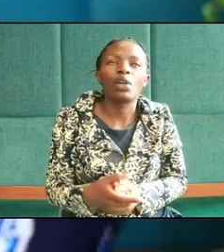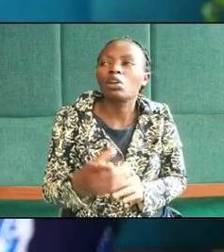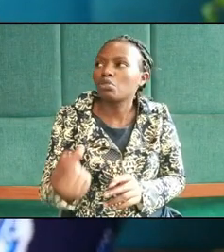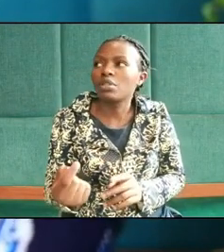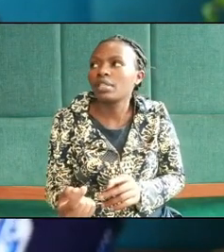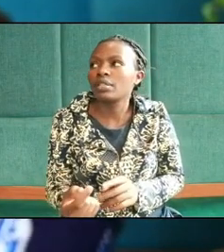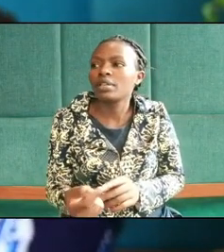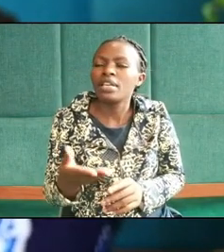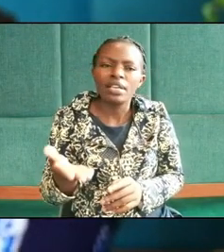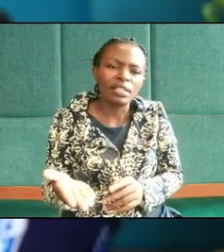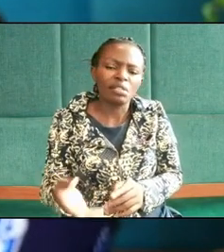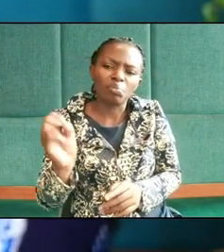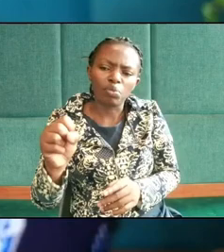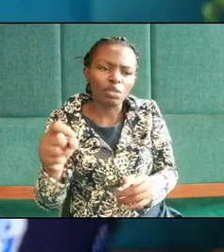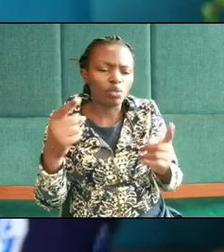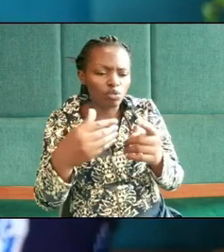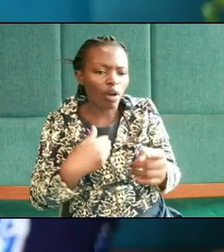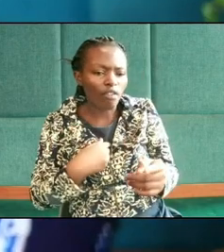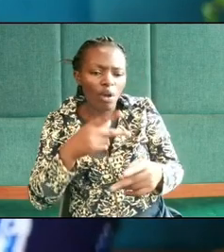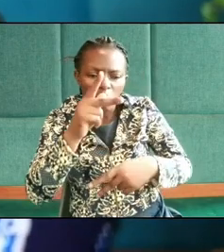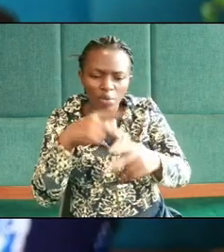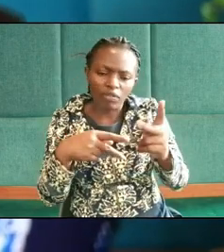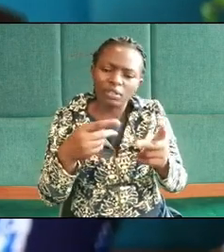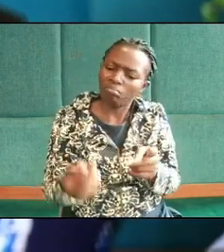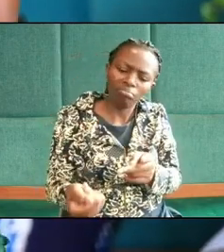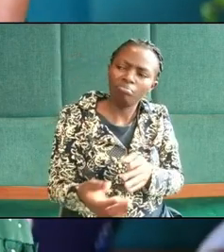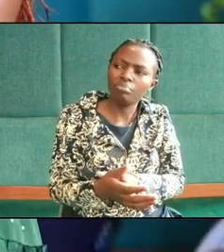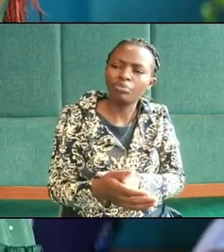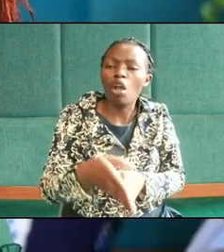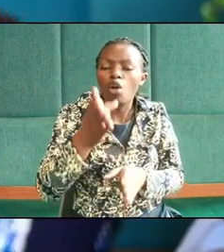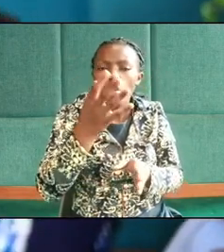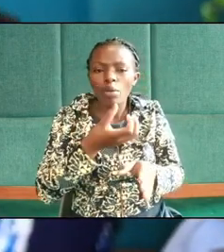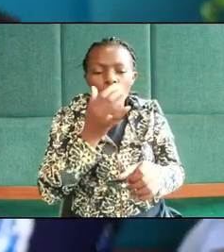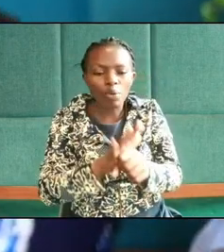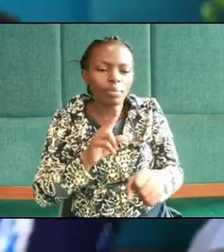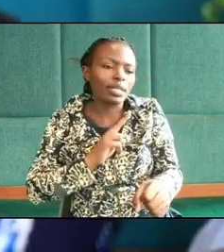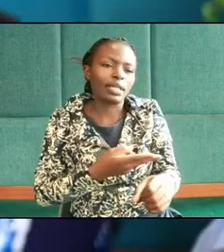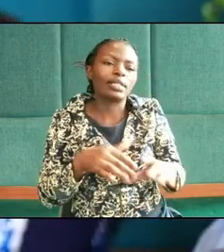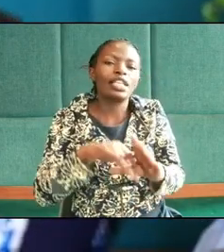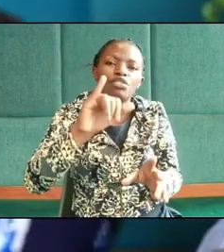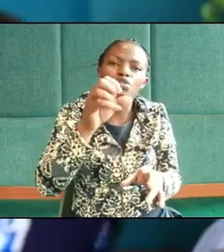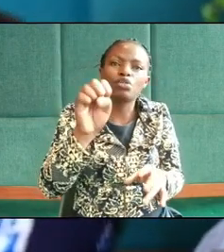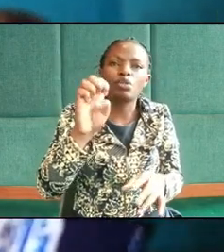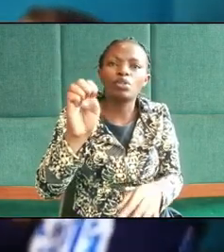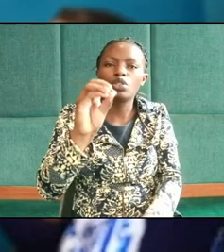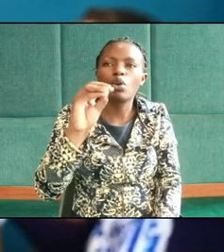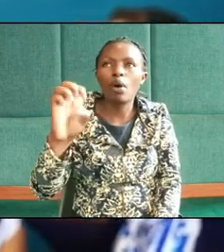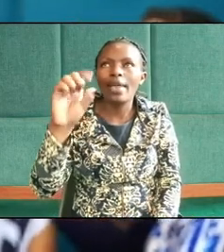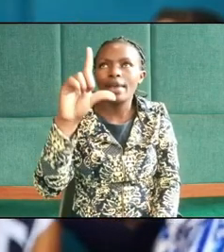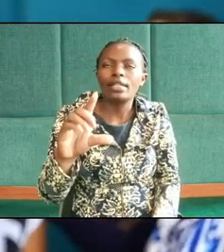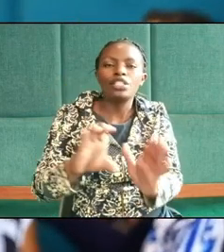today, is it possible to have prophets today? So God promises us in the book of Joel, chapter 2,